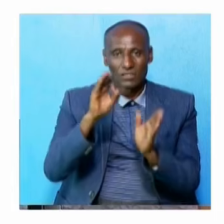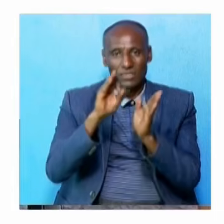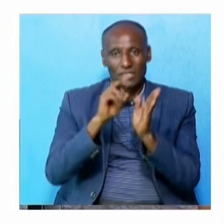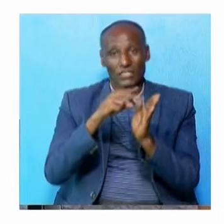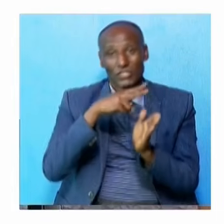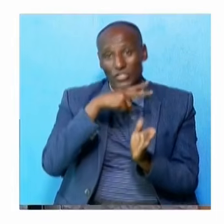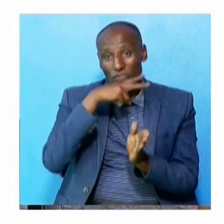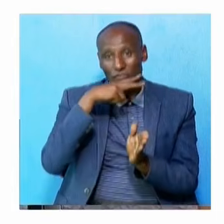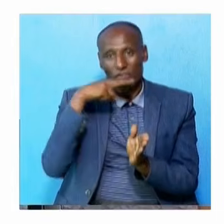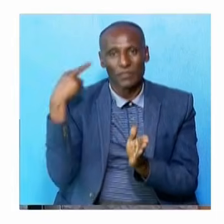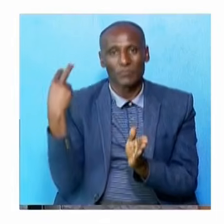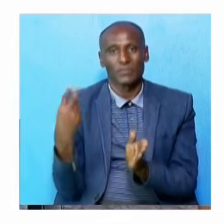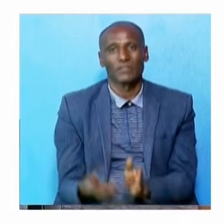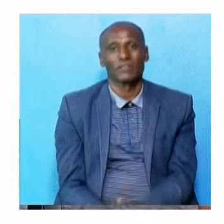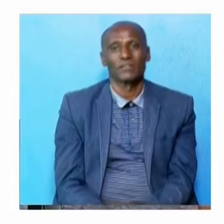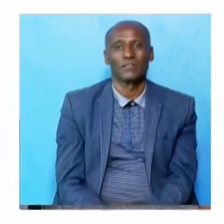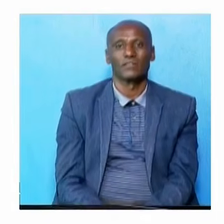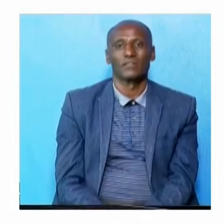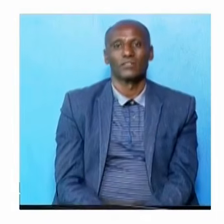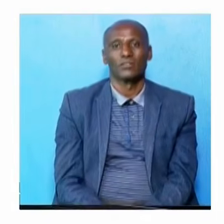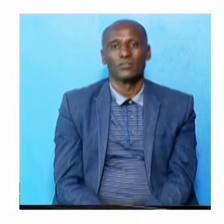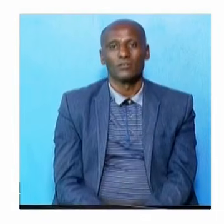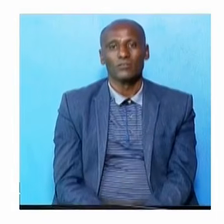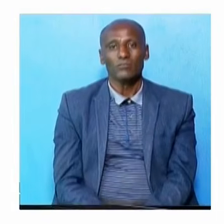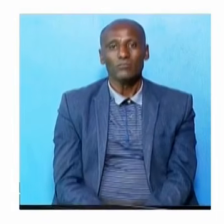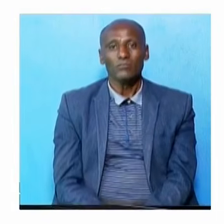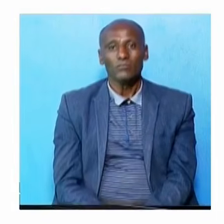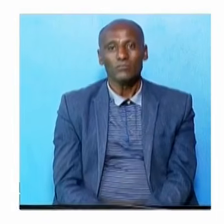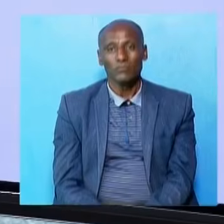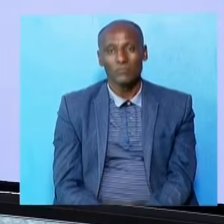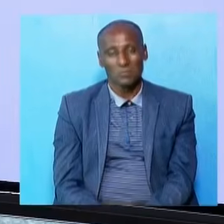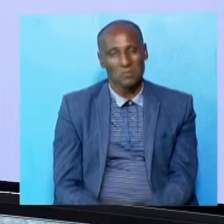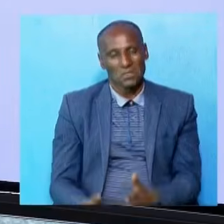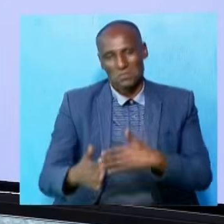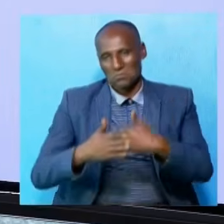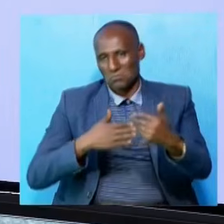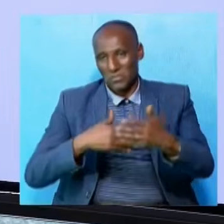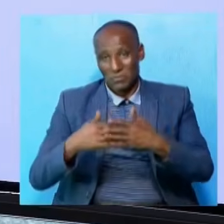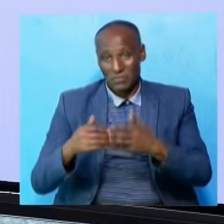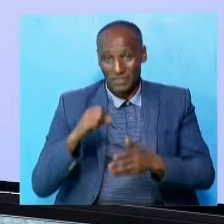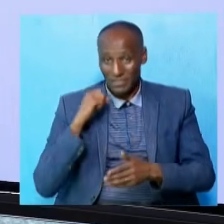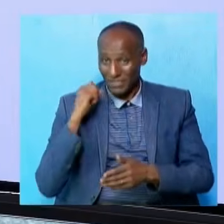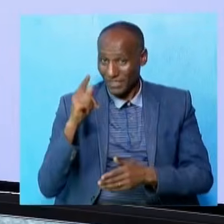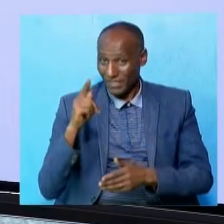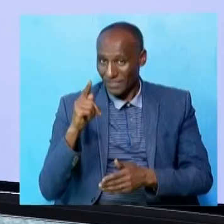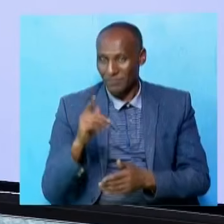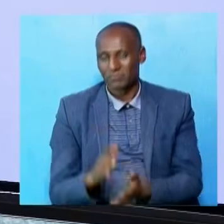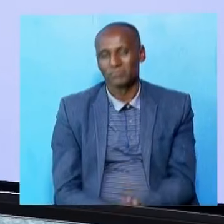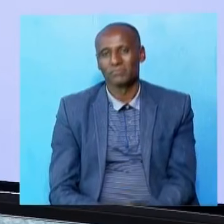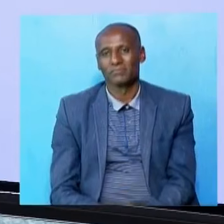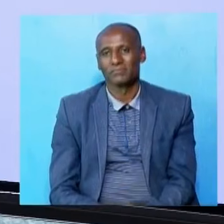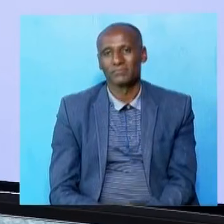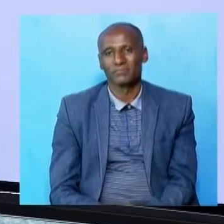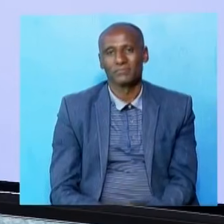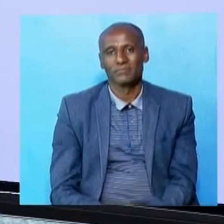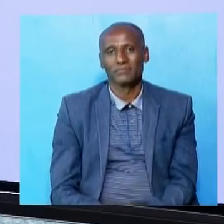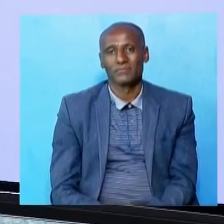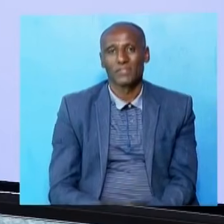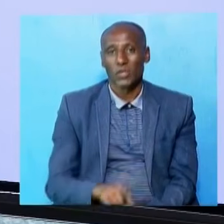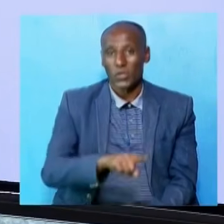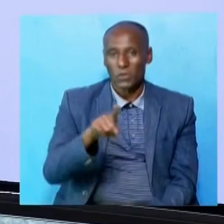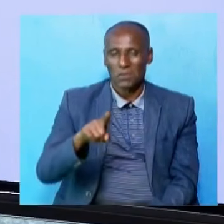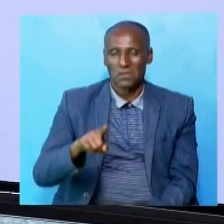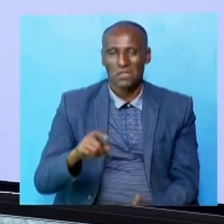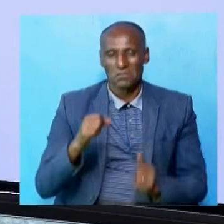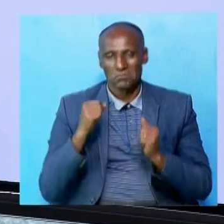verb. That's simple, right? Yes, you can simply make